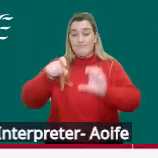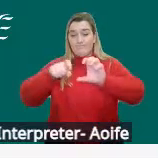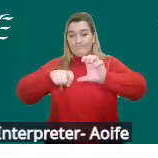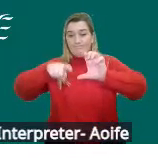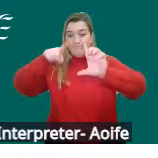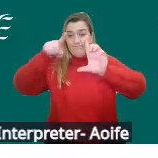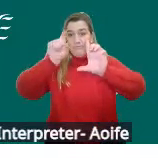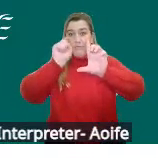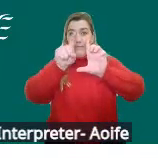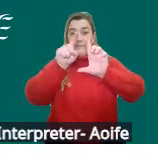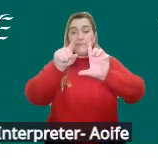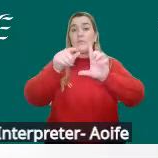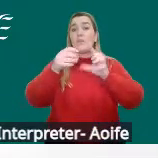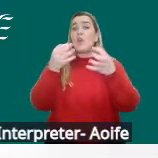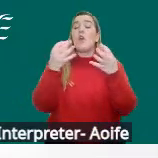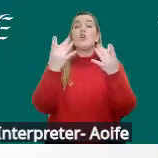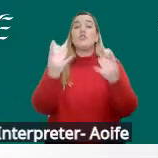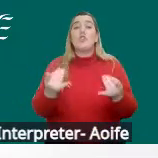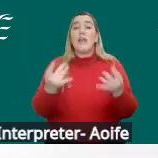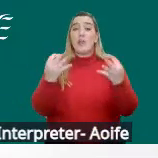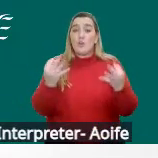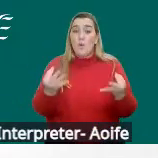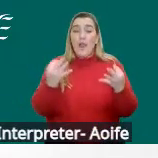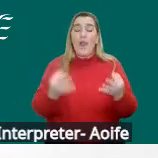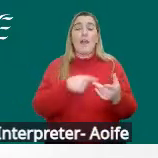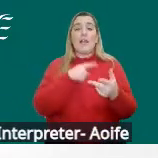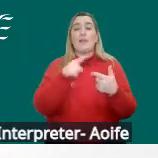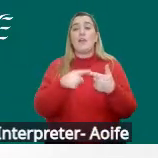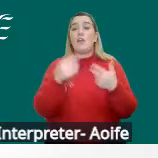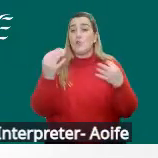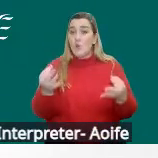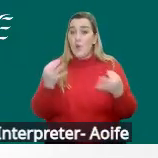yoga, Pilates, strength and conditioning.